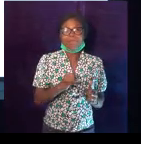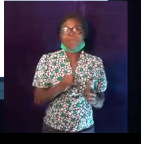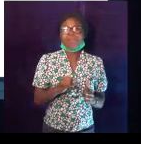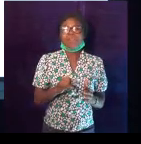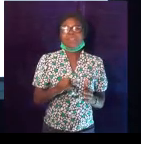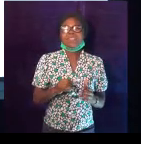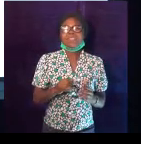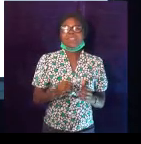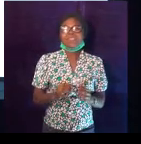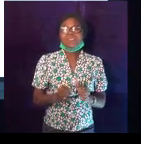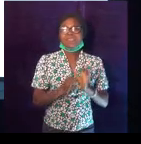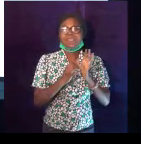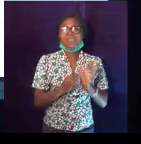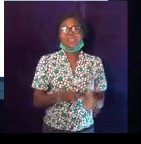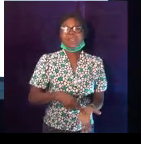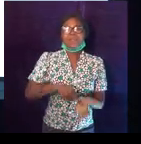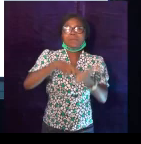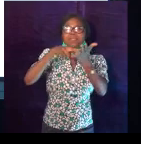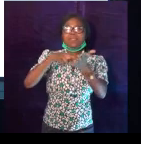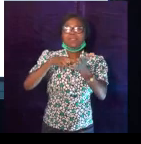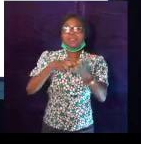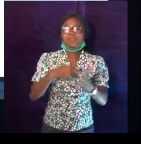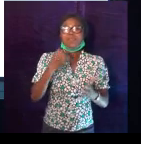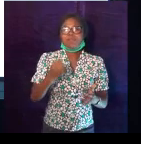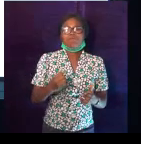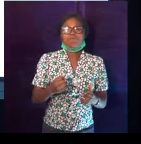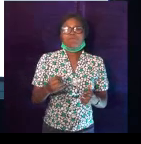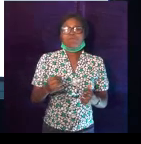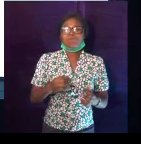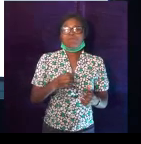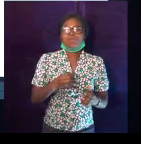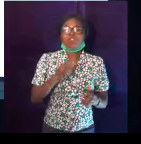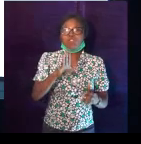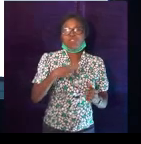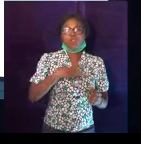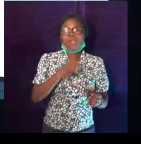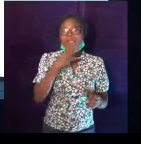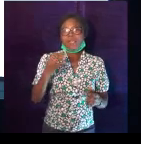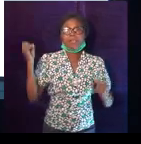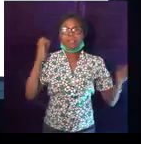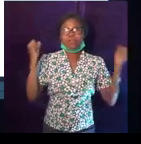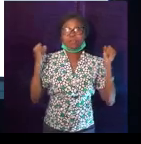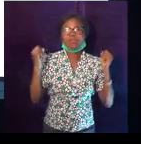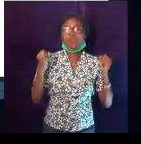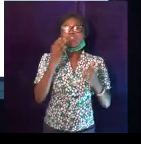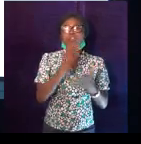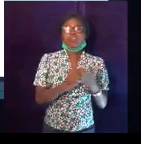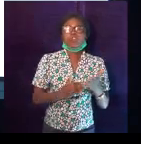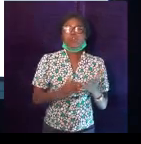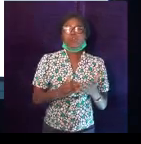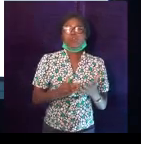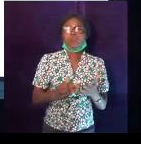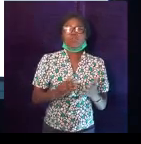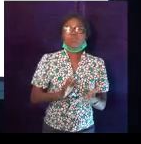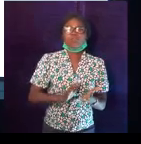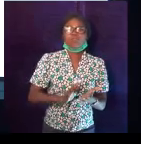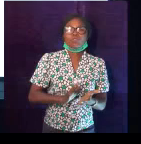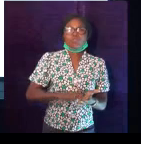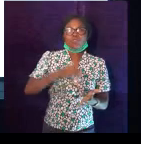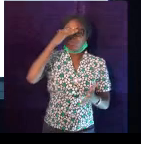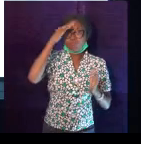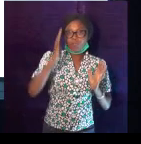This is a bar graph representing information about favorite sports of some